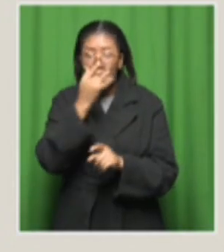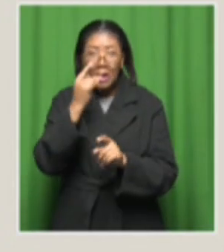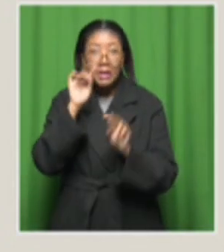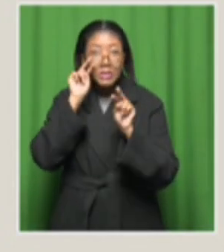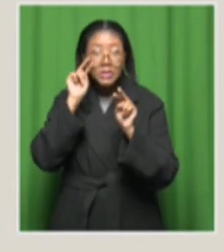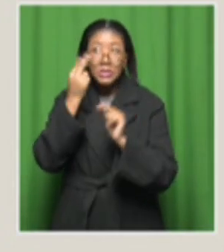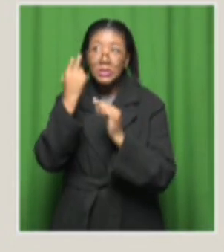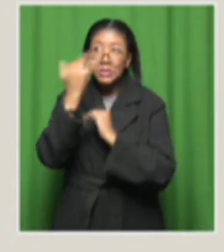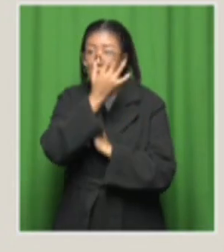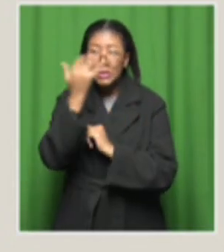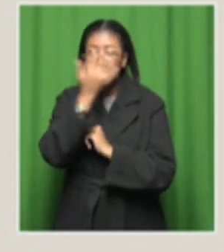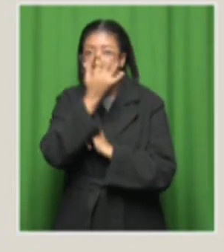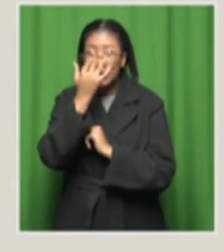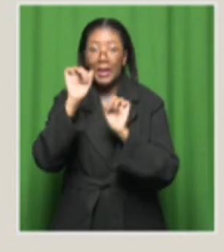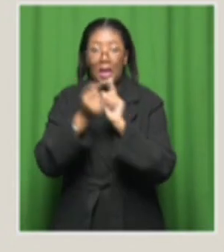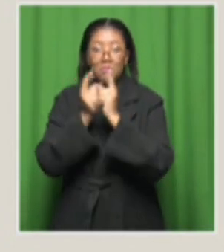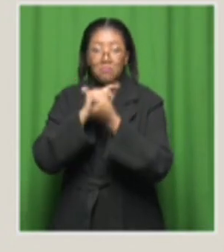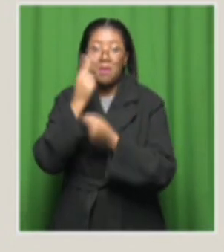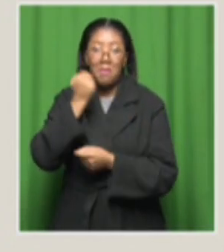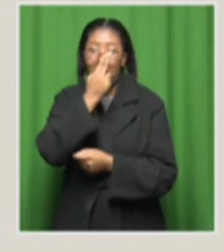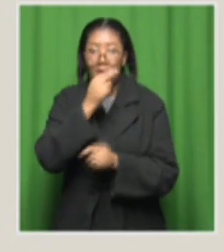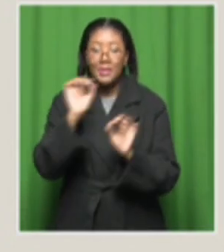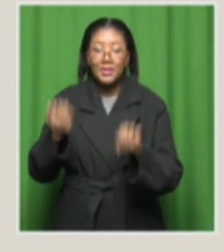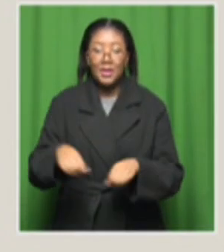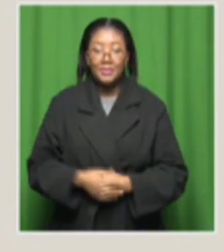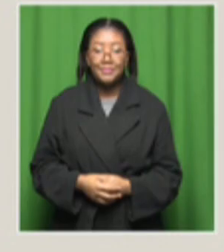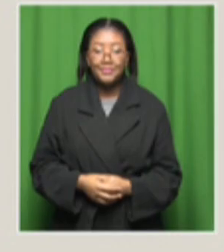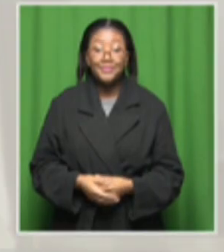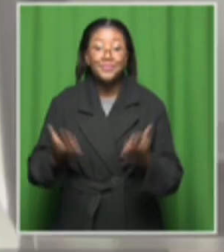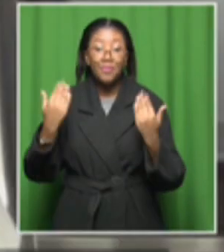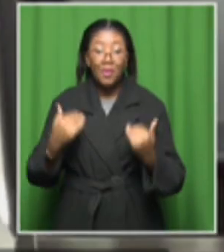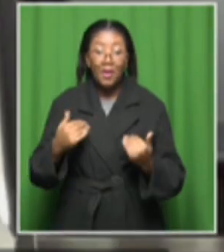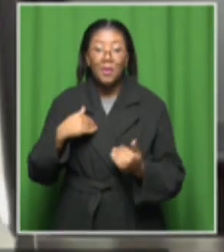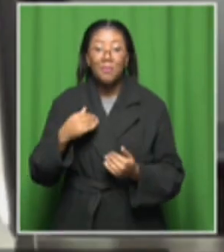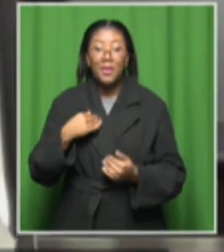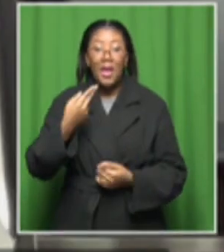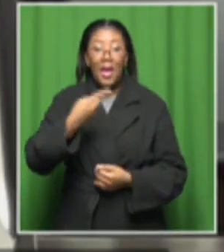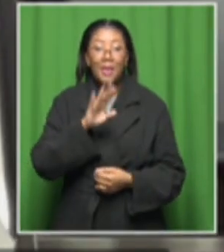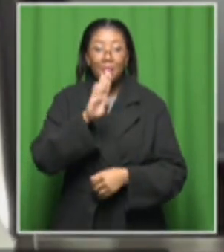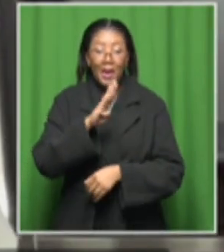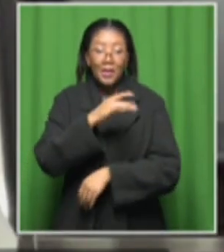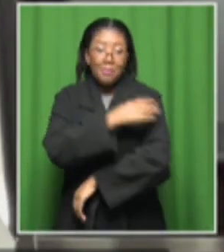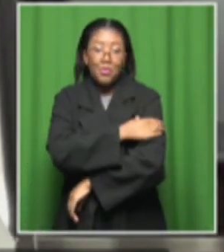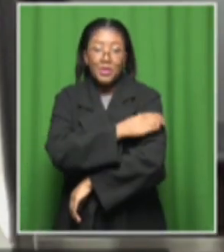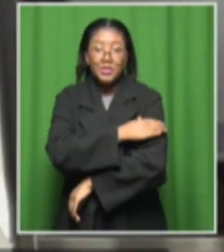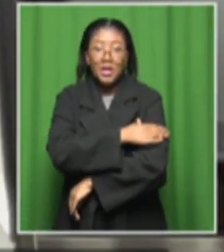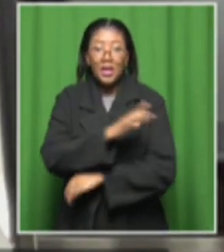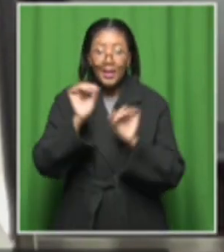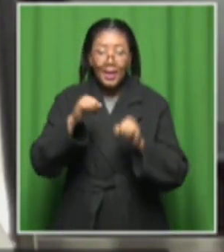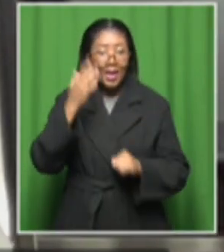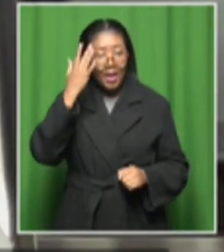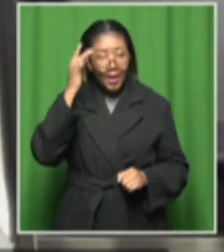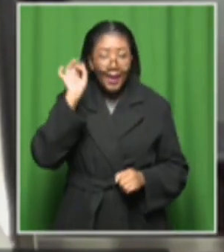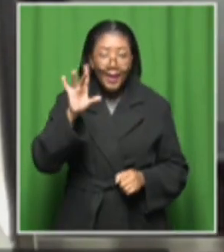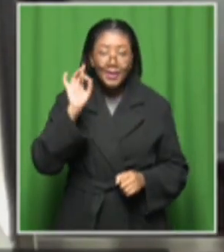with the headaches. In terms of higher blood pressure, that potentially can give headaches. It can